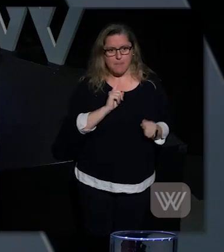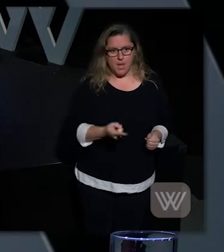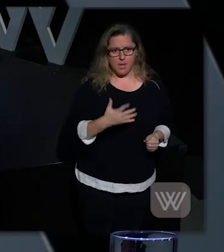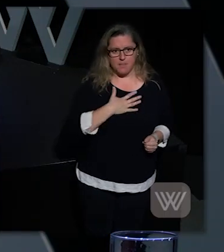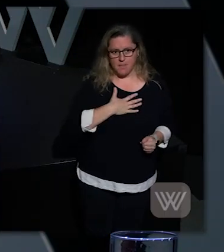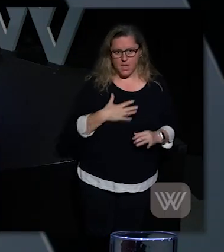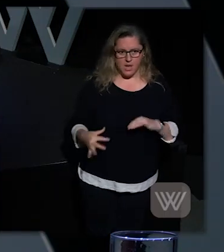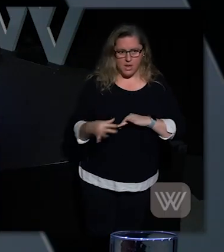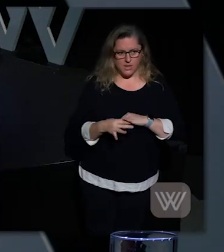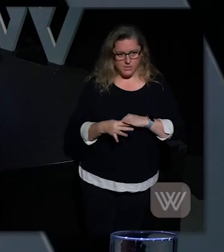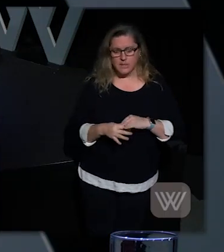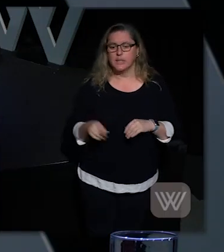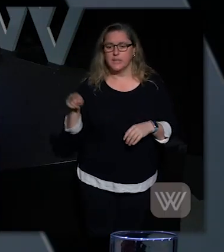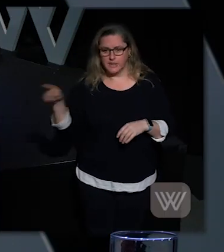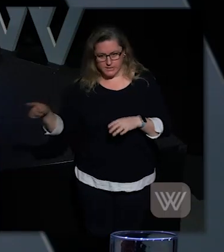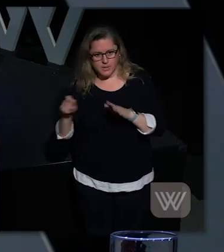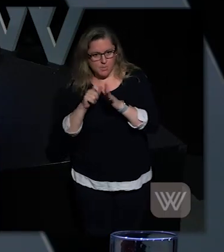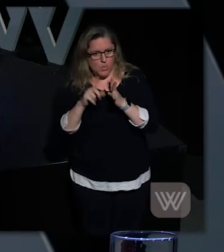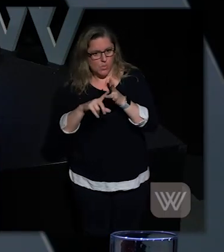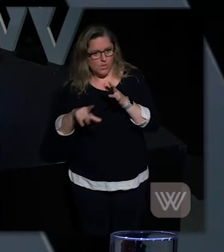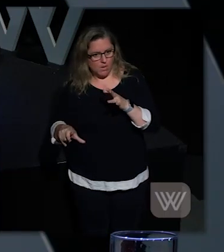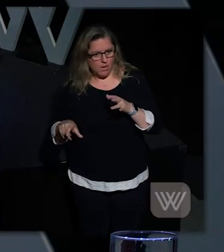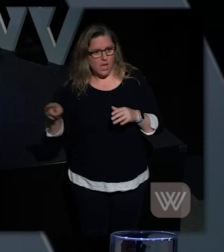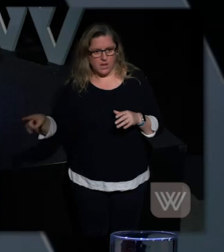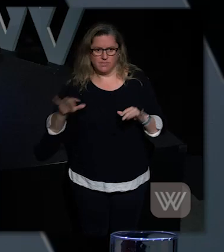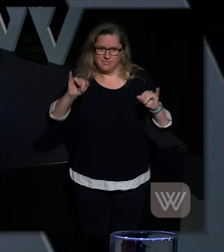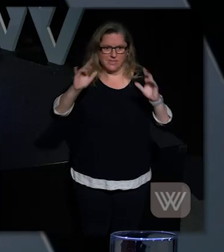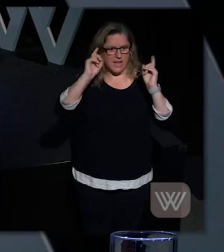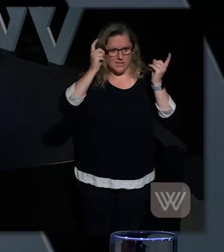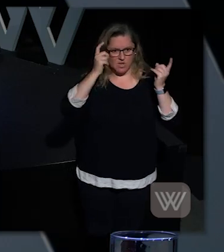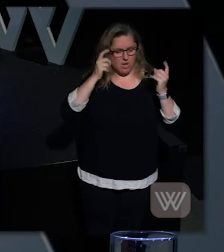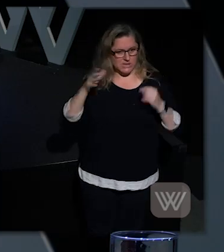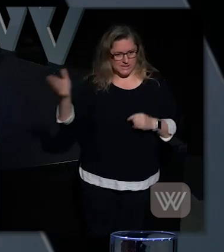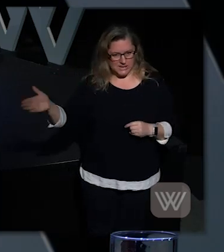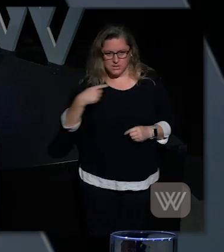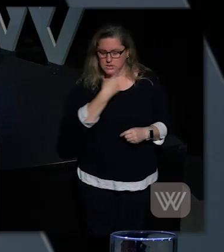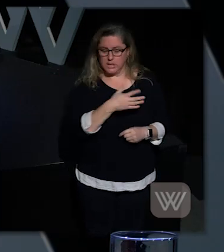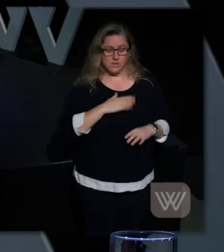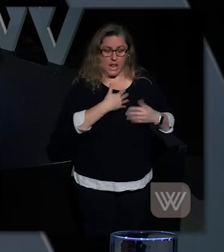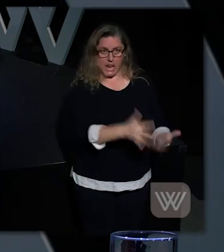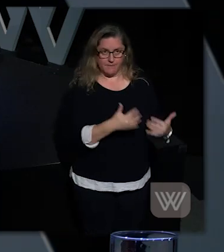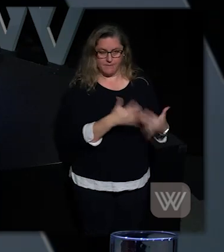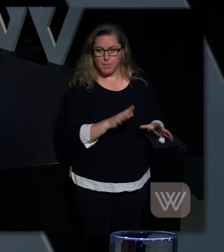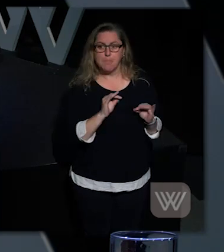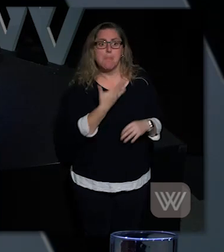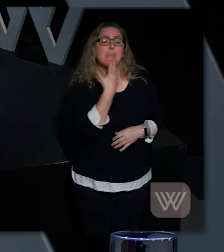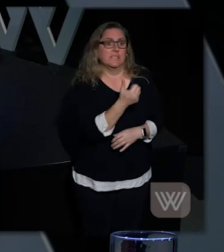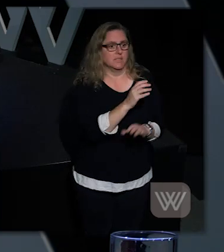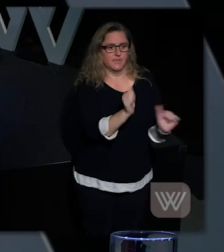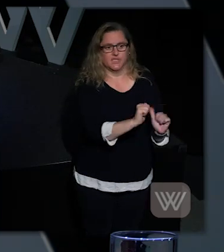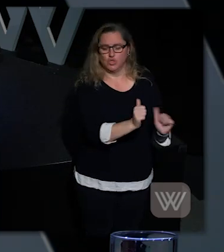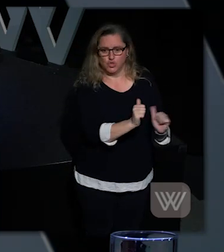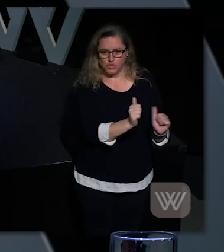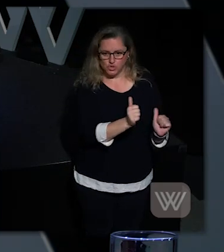know, I mean, he's a person of colour, he's got quite bad anxiety, you know, he said, just leave it alone, like, don't go there, please. But